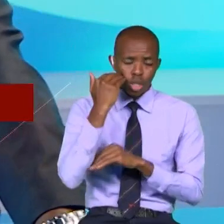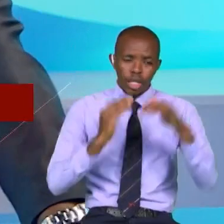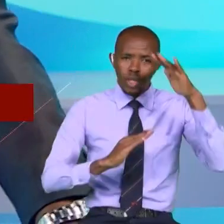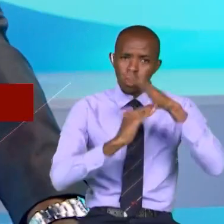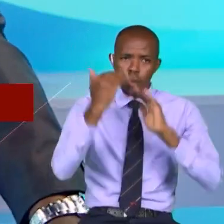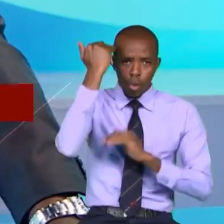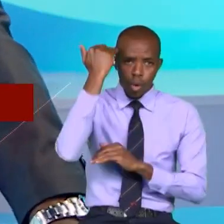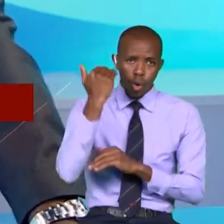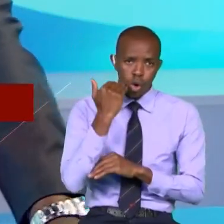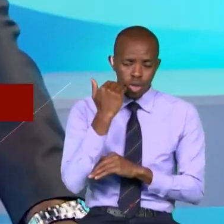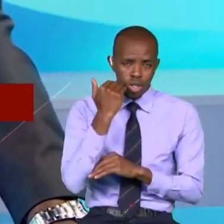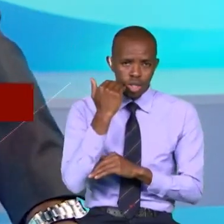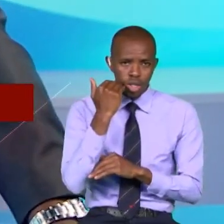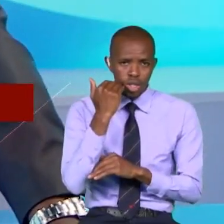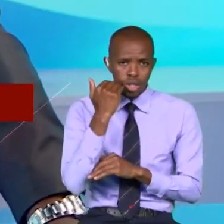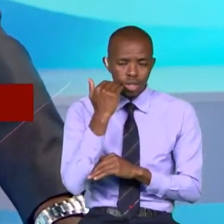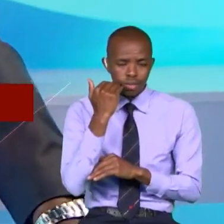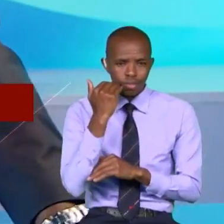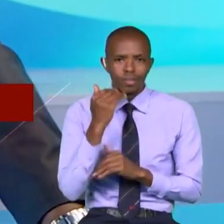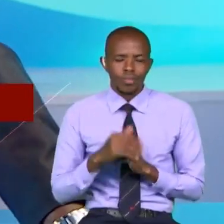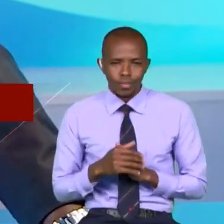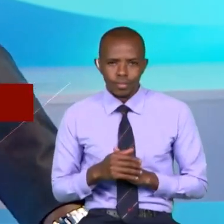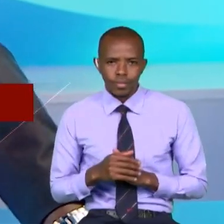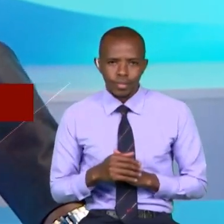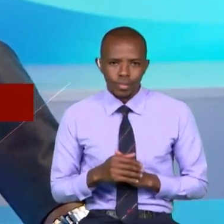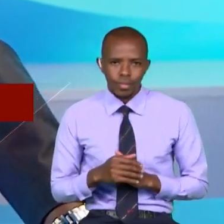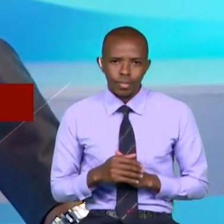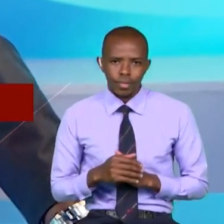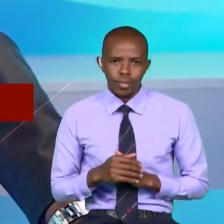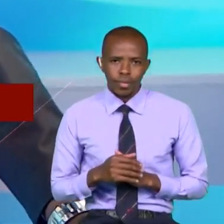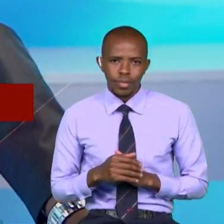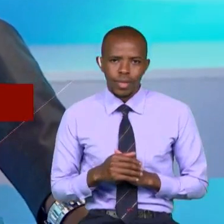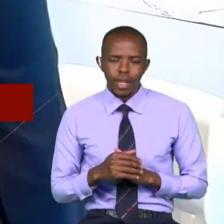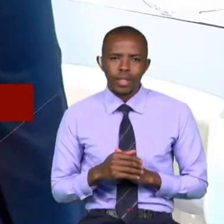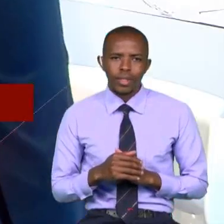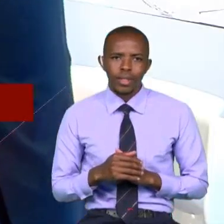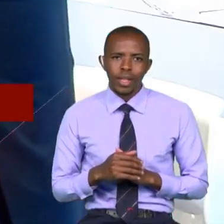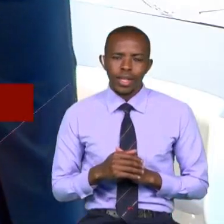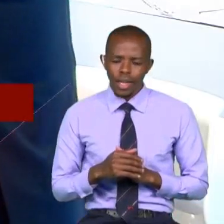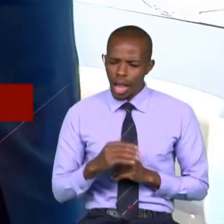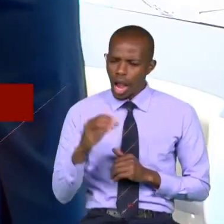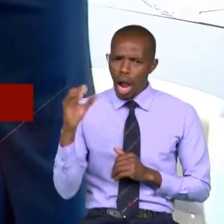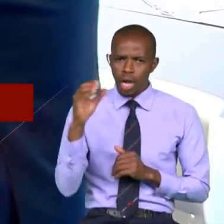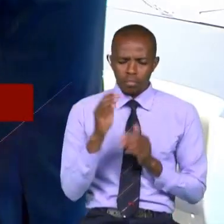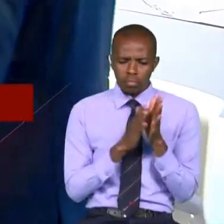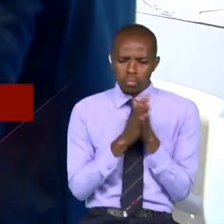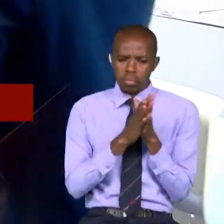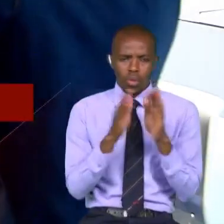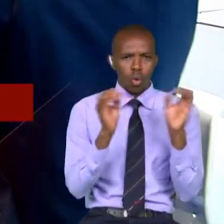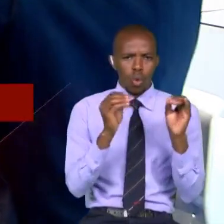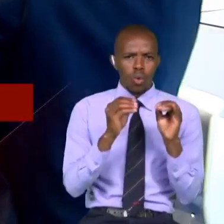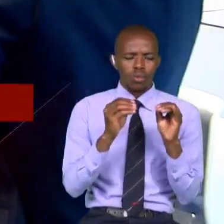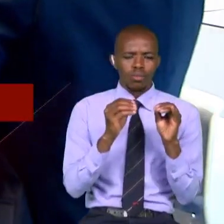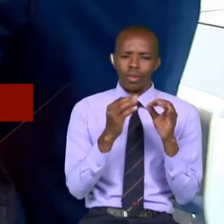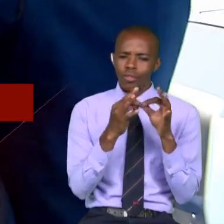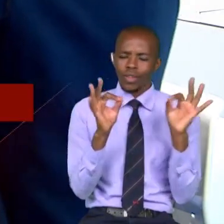this is Ahmed Nasir Abdullahi. Yes. I'm sure that's the person you are referring to. Has no place. Yes. None of the clients were interested in him, even for free.